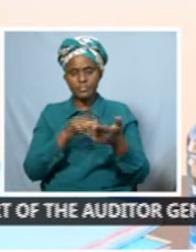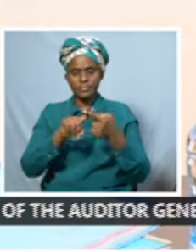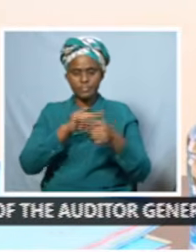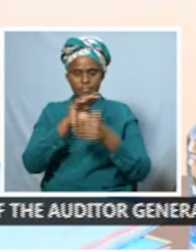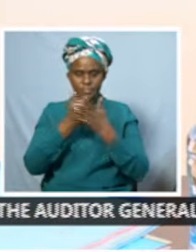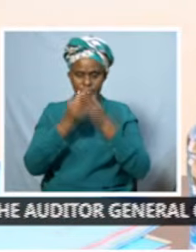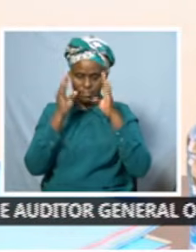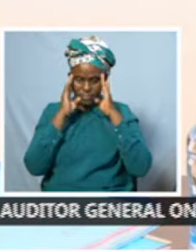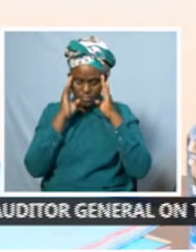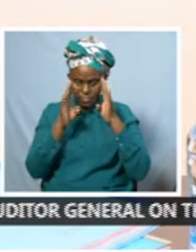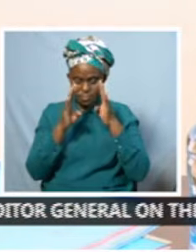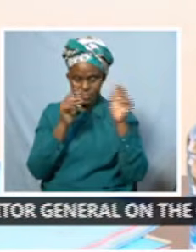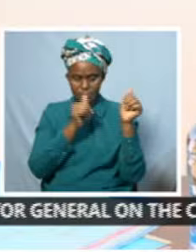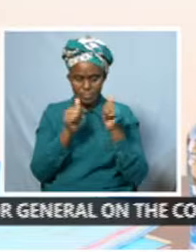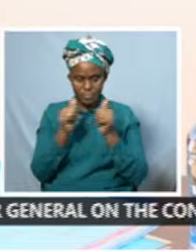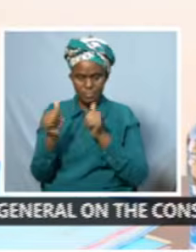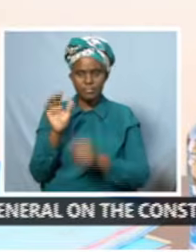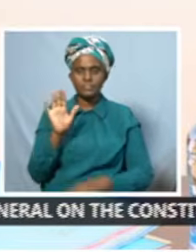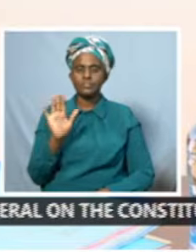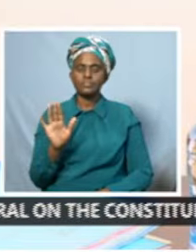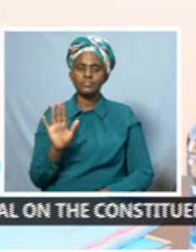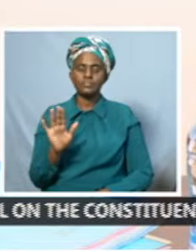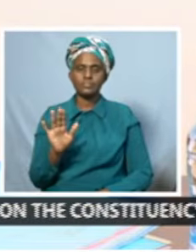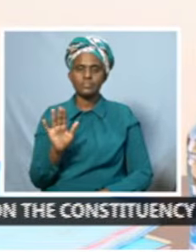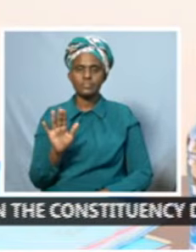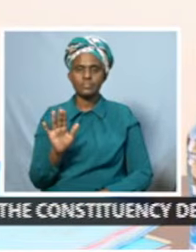just concentrate on the action taken.